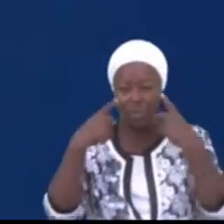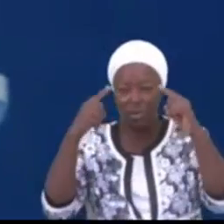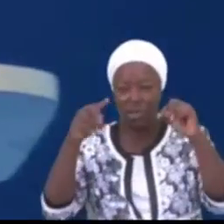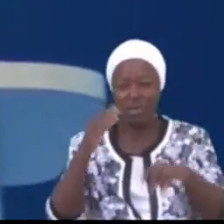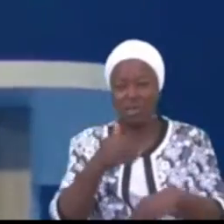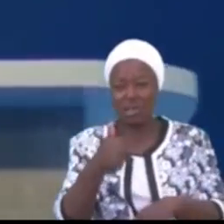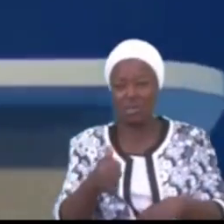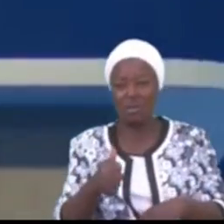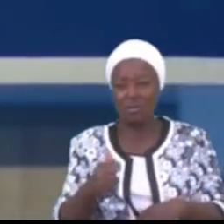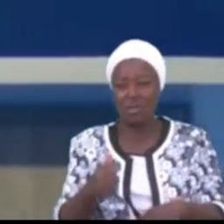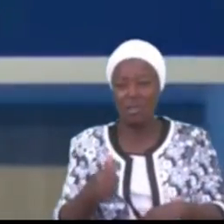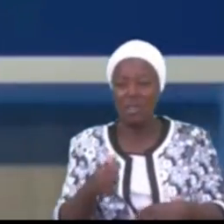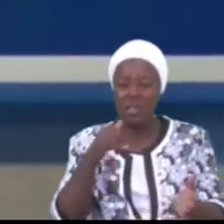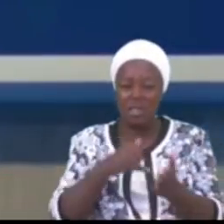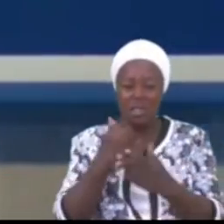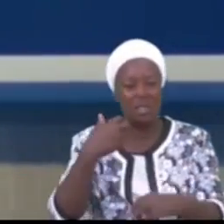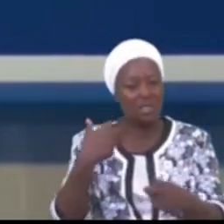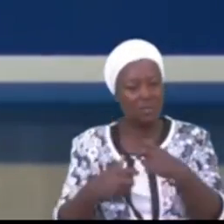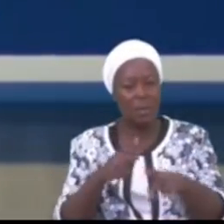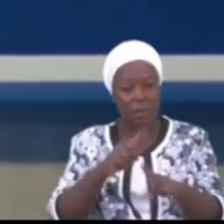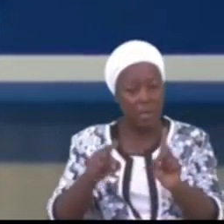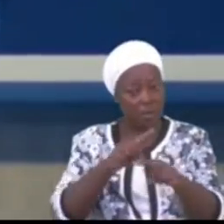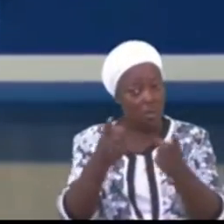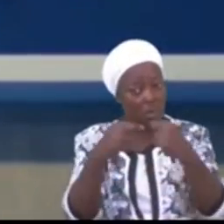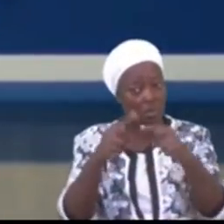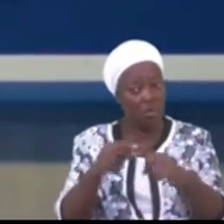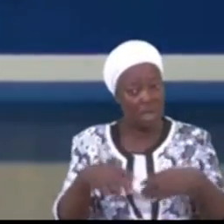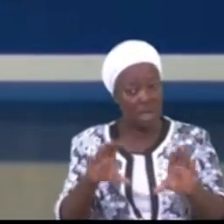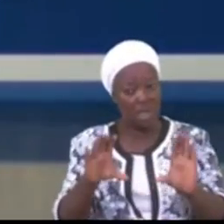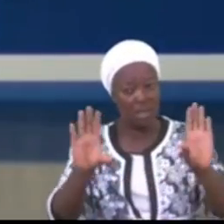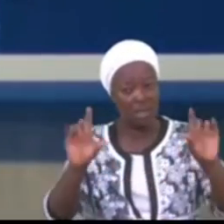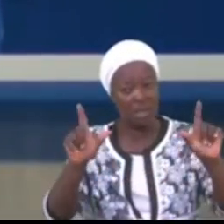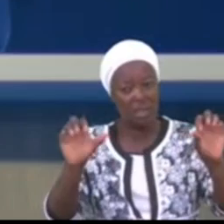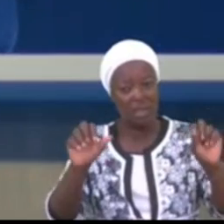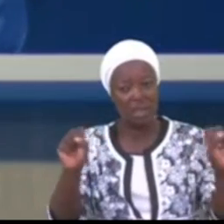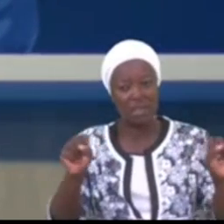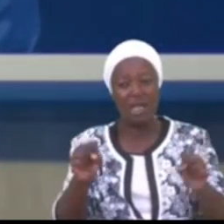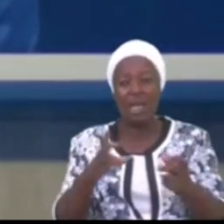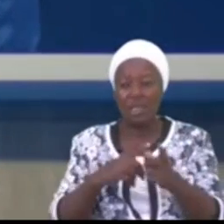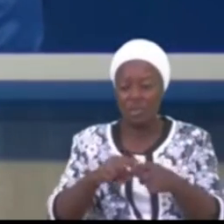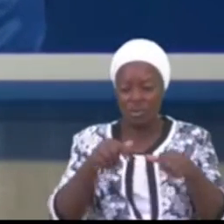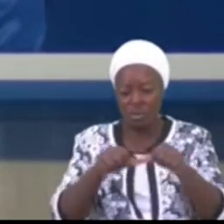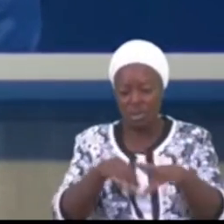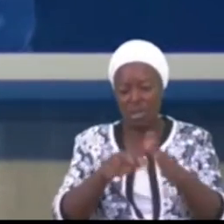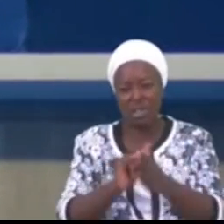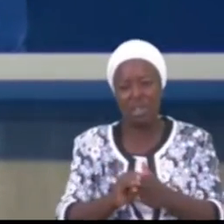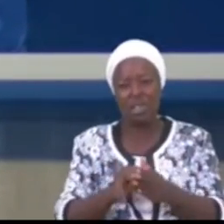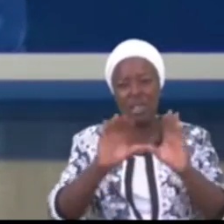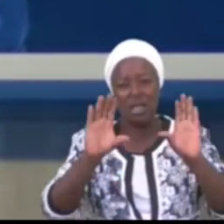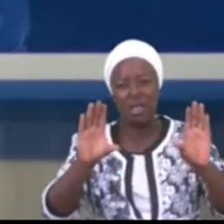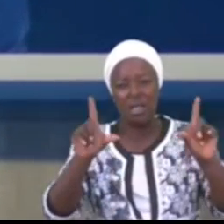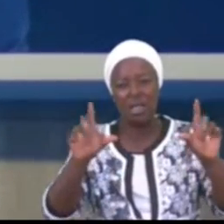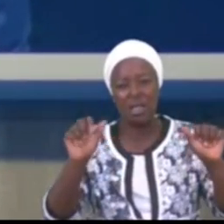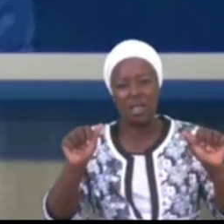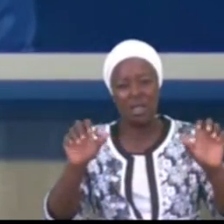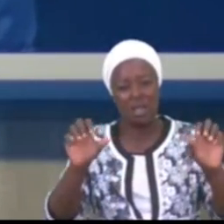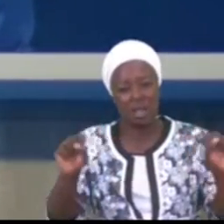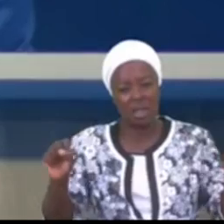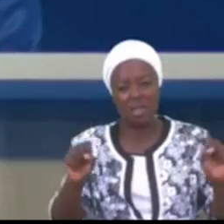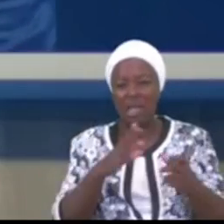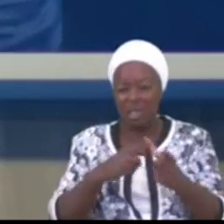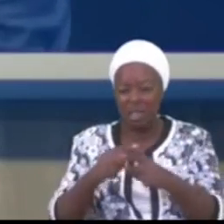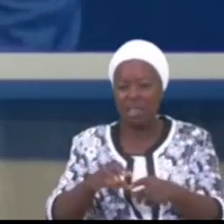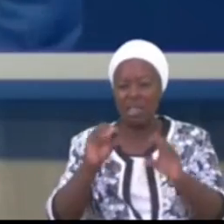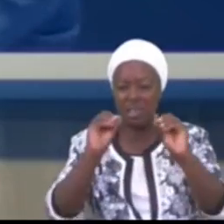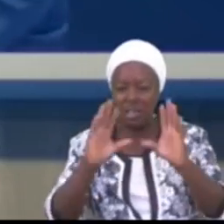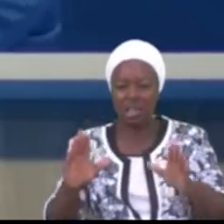a class and you continue with that class, and as a teacher, a mentor, a trainer,